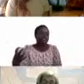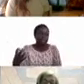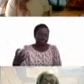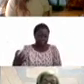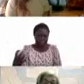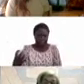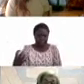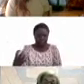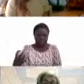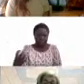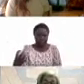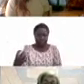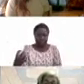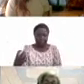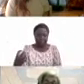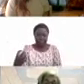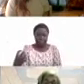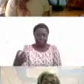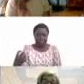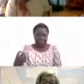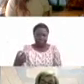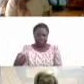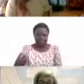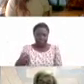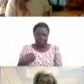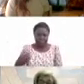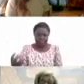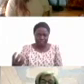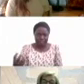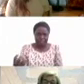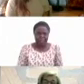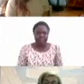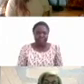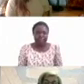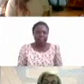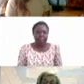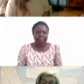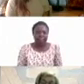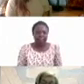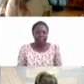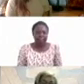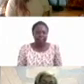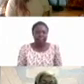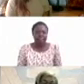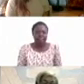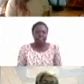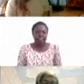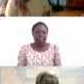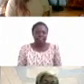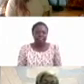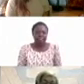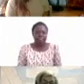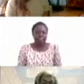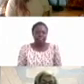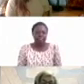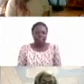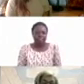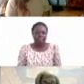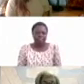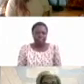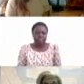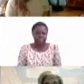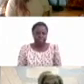torture albinos and kill them and sell their body parts because